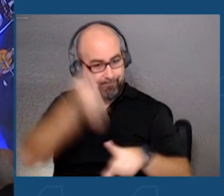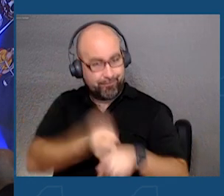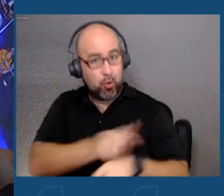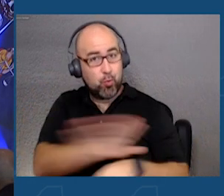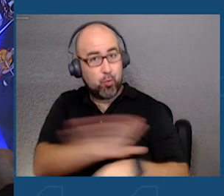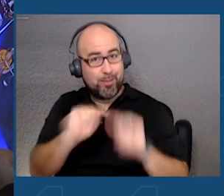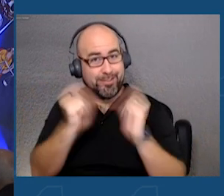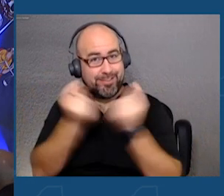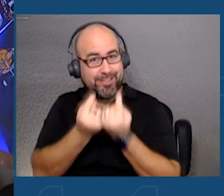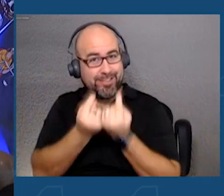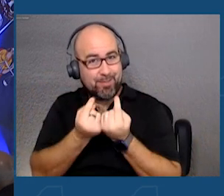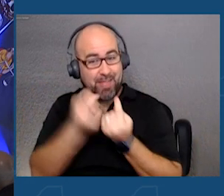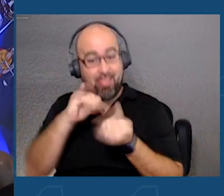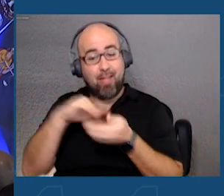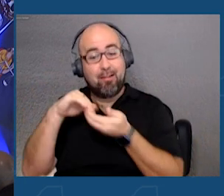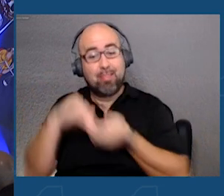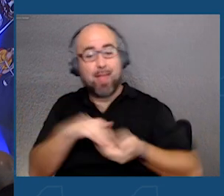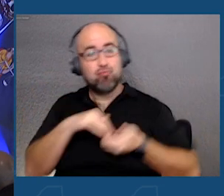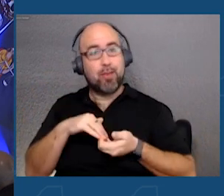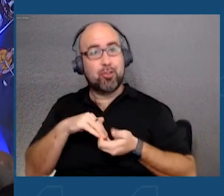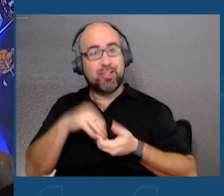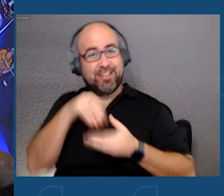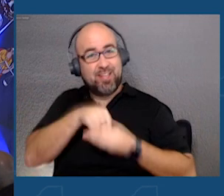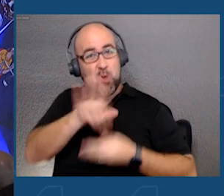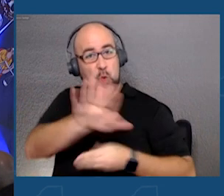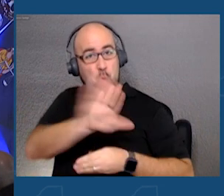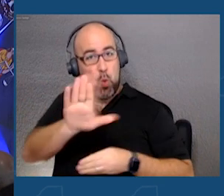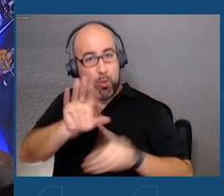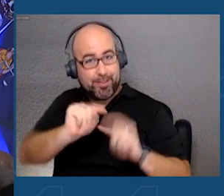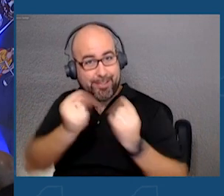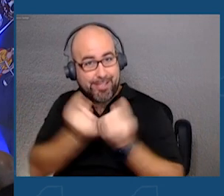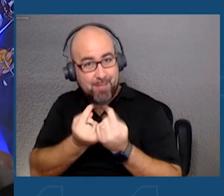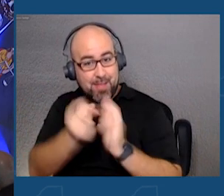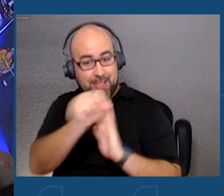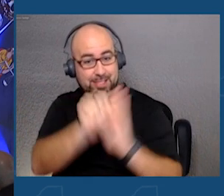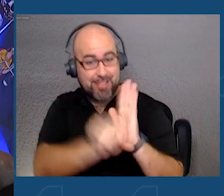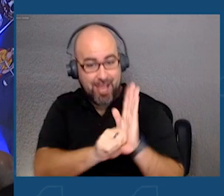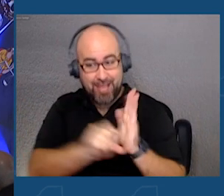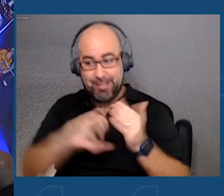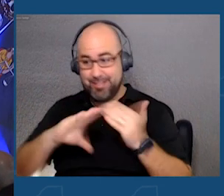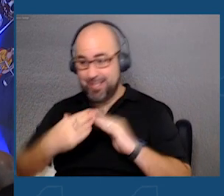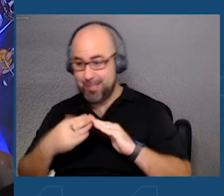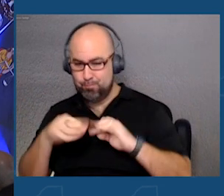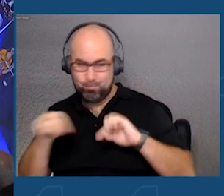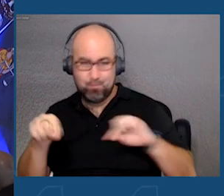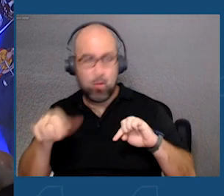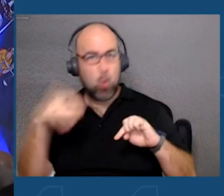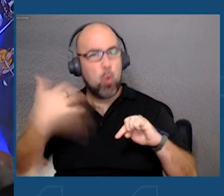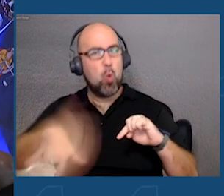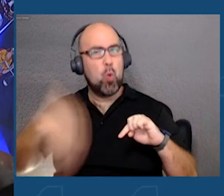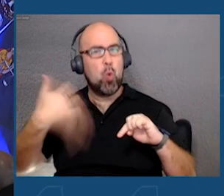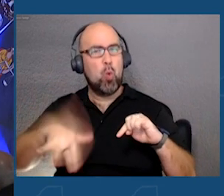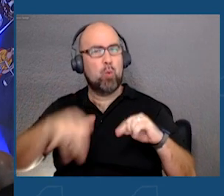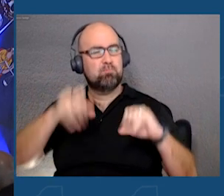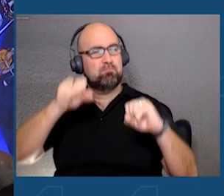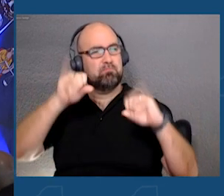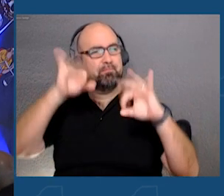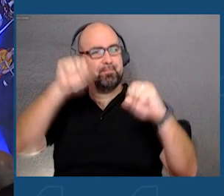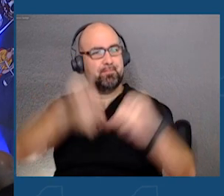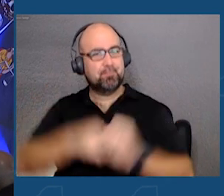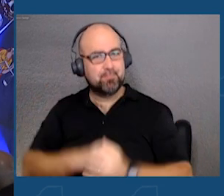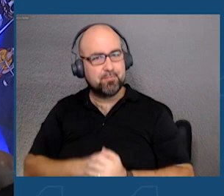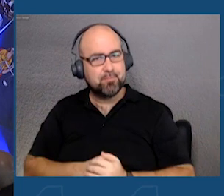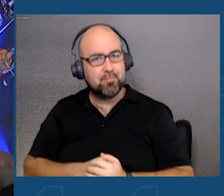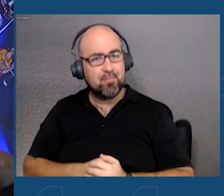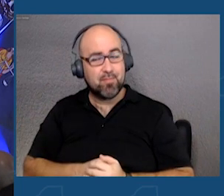your teams at the state level and at the city level has truly been extraordinary. And more than anything else is what gives me hope about